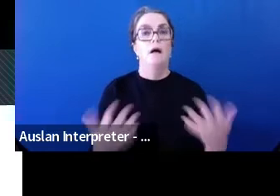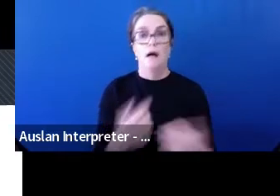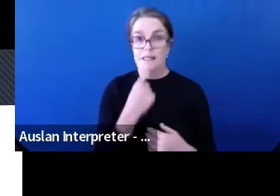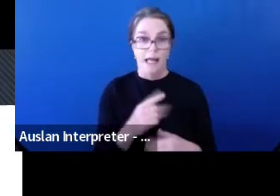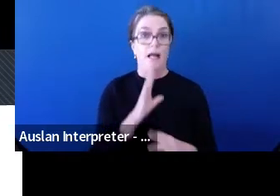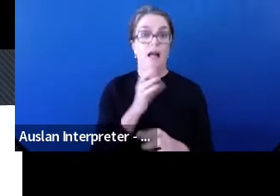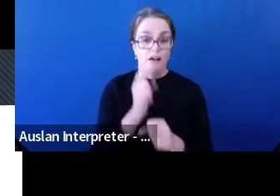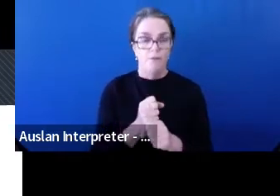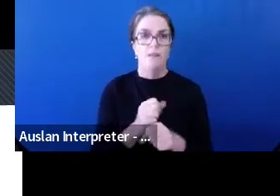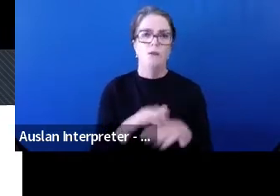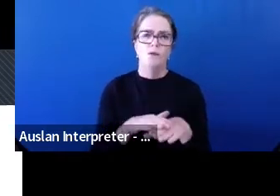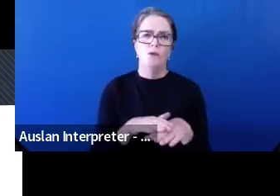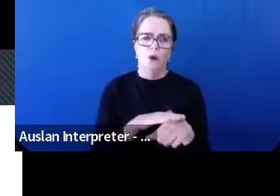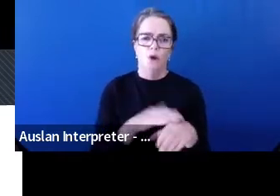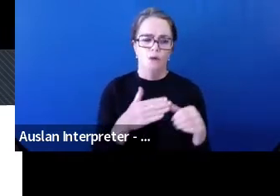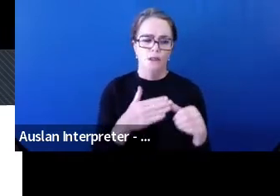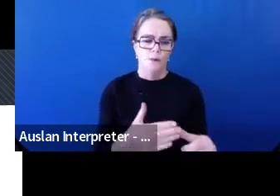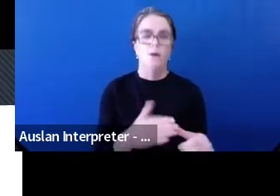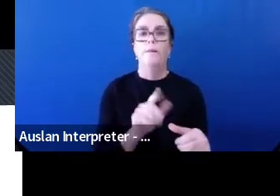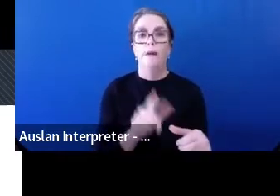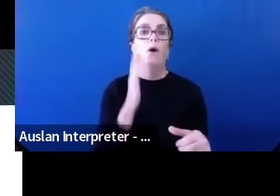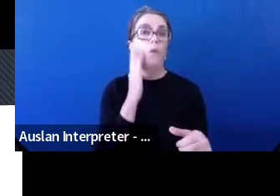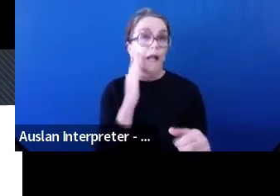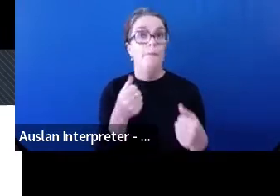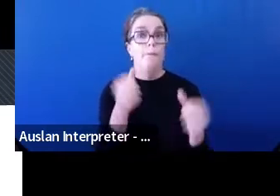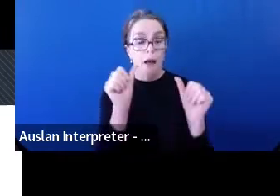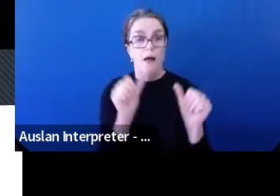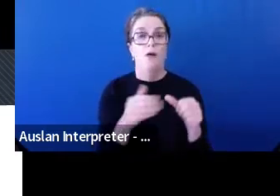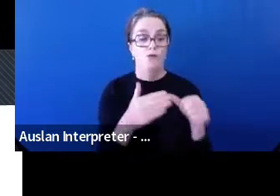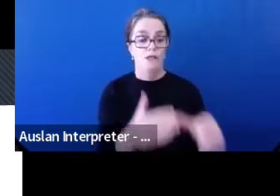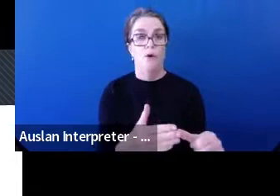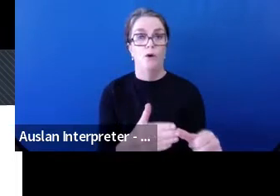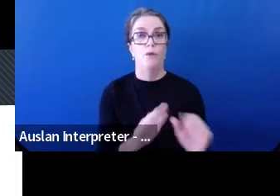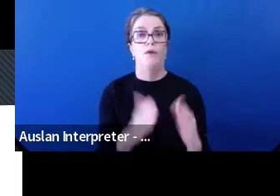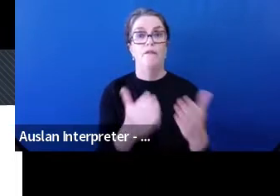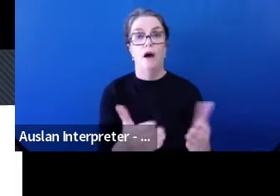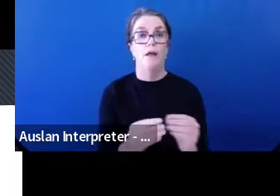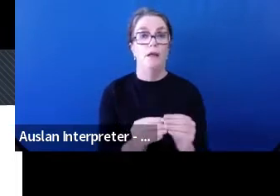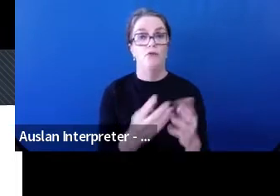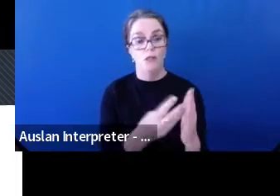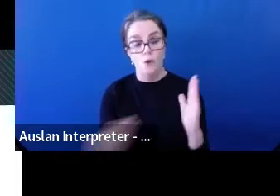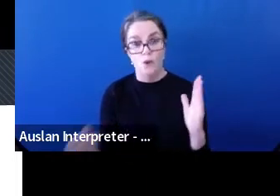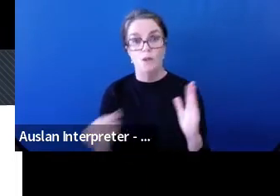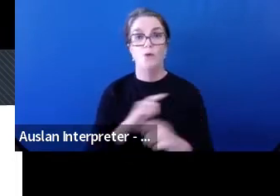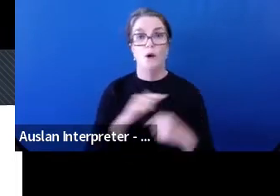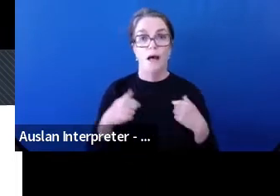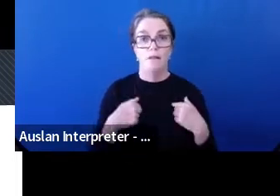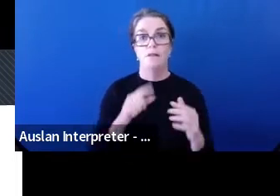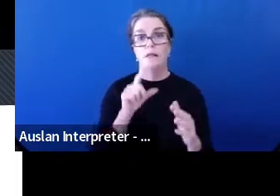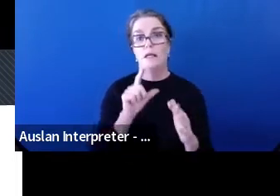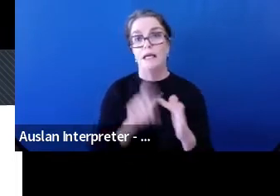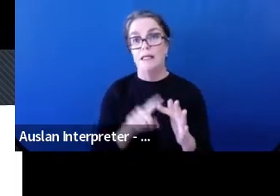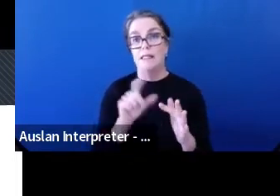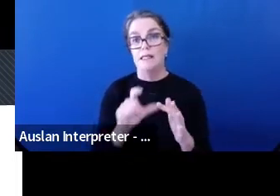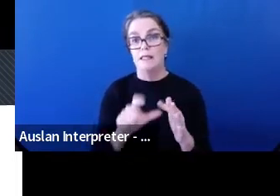respond, but when they responded, they provided the resources to ECCV, to us and to others. So for